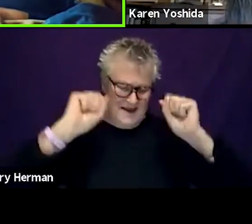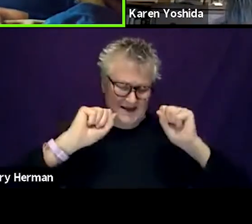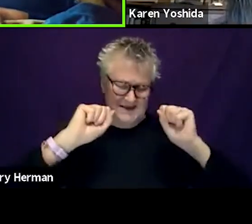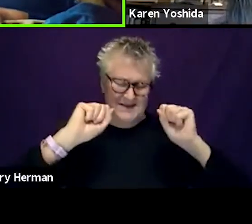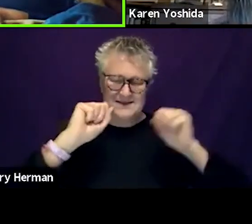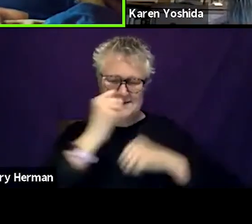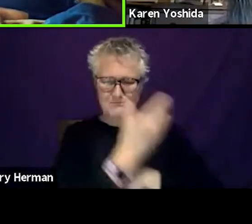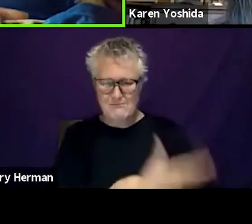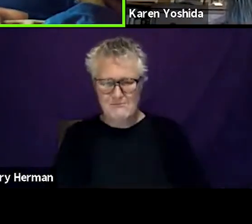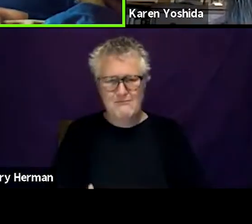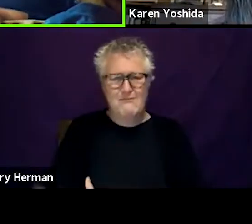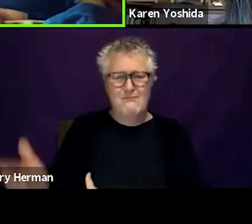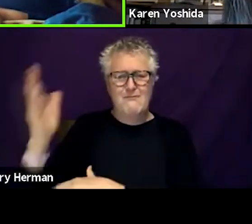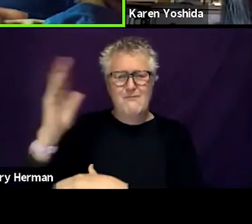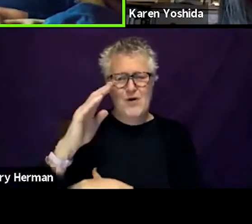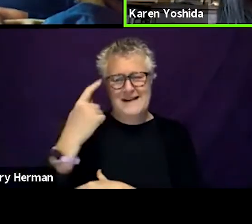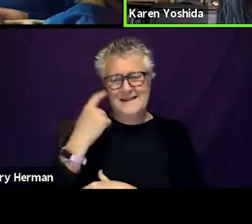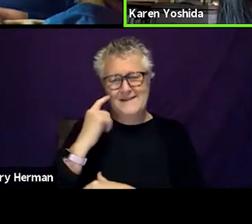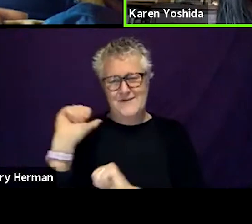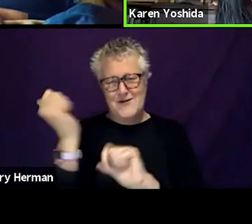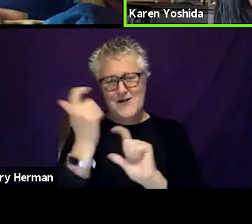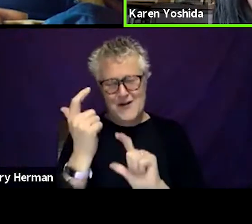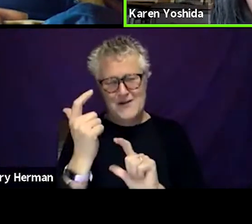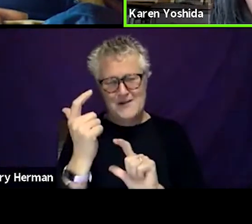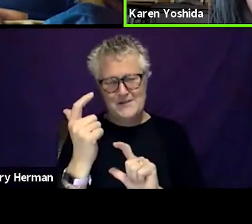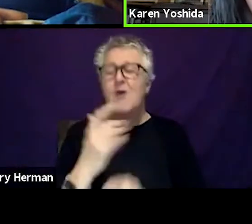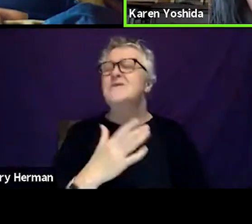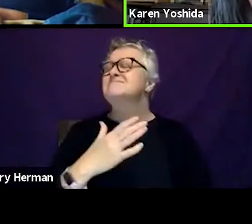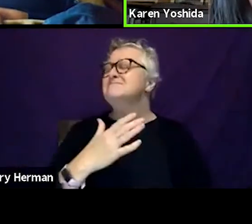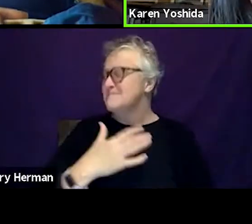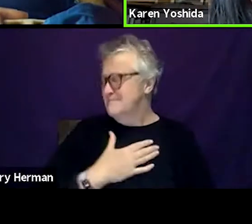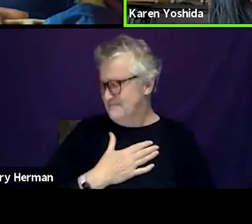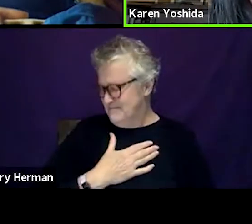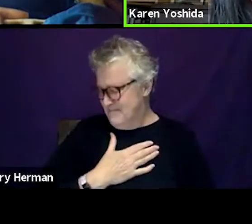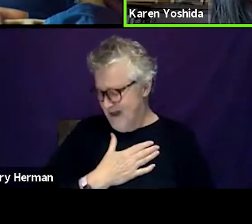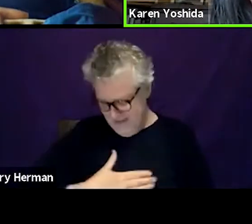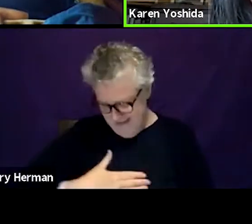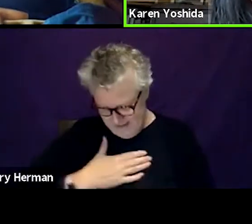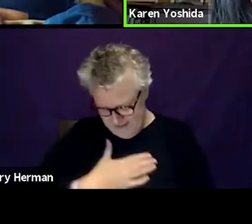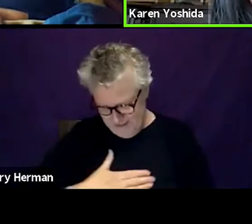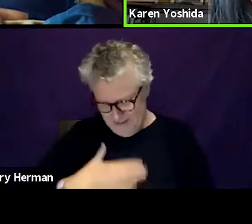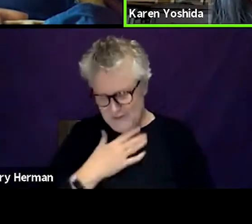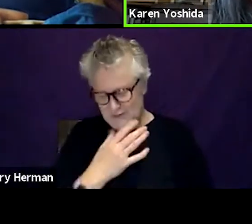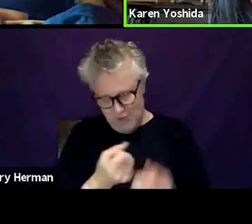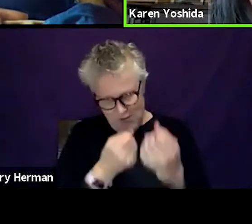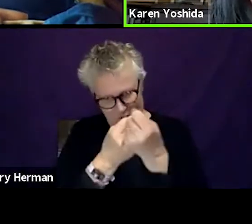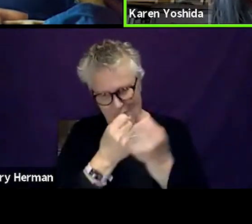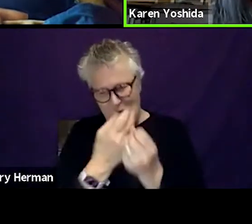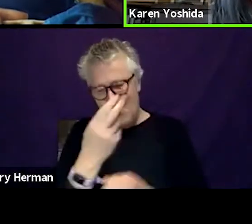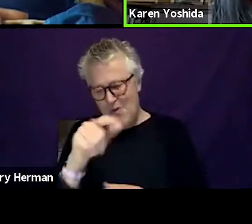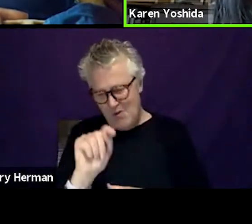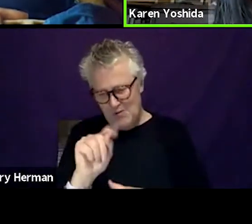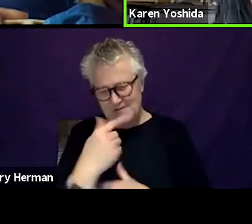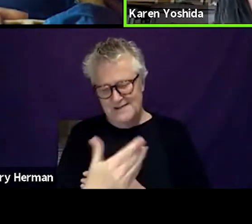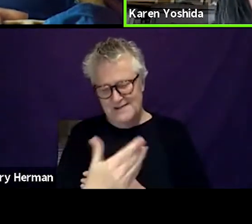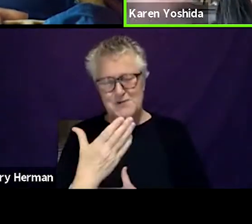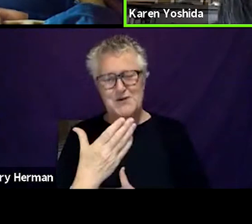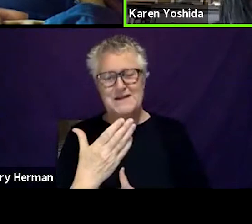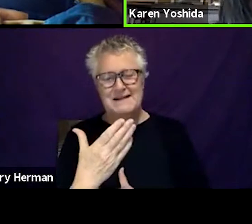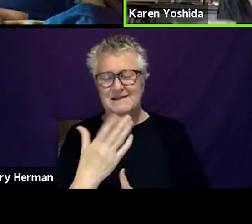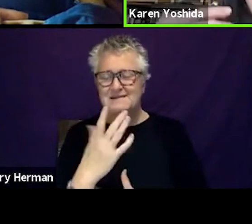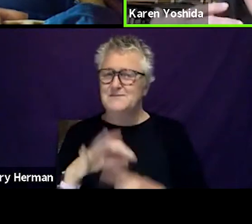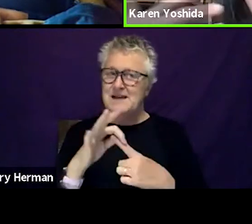morning it has been for all of us. Well, it's been my pleasure to host this morning, and especially to host